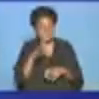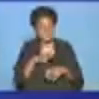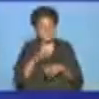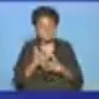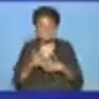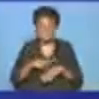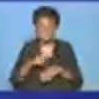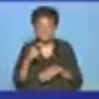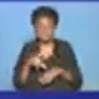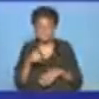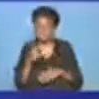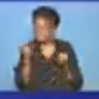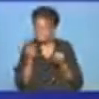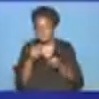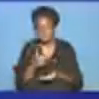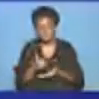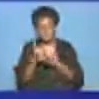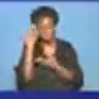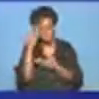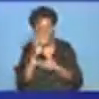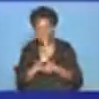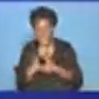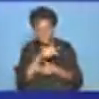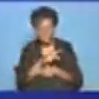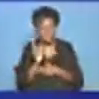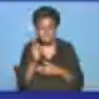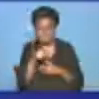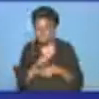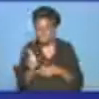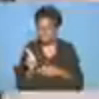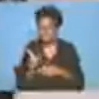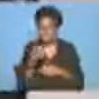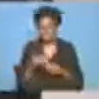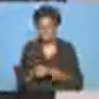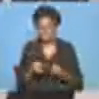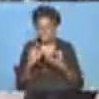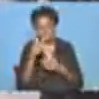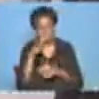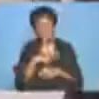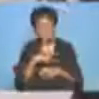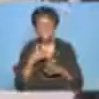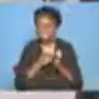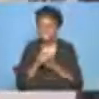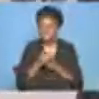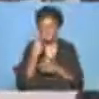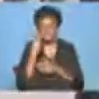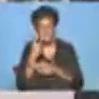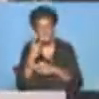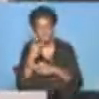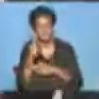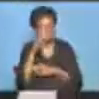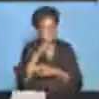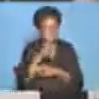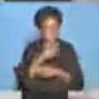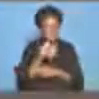So many women was killed. In fact, just the other day, we see a mother and her daughter